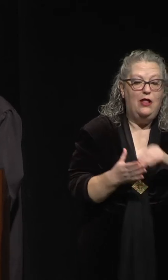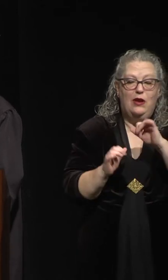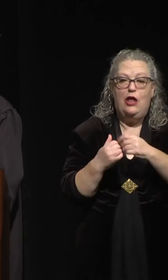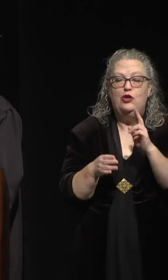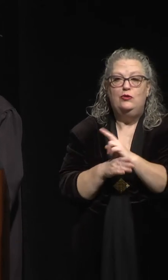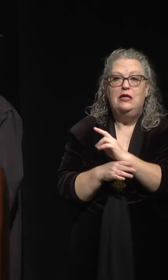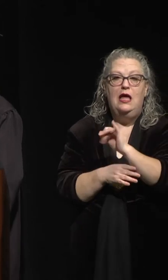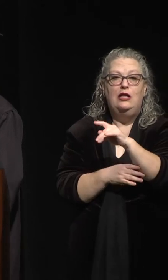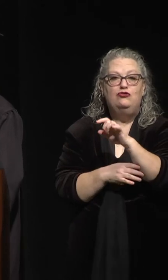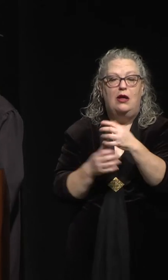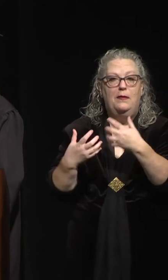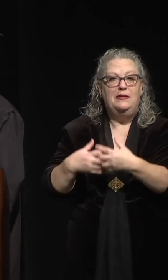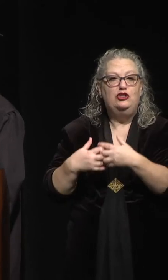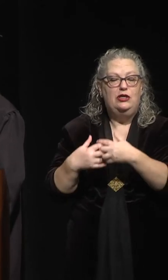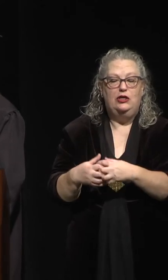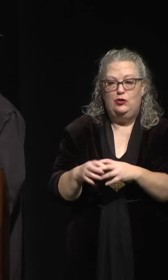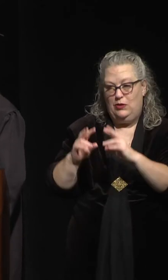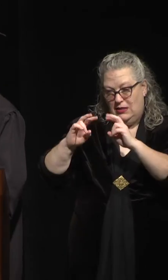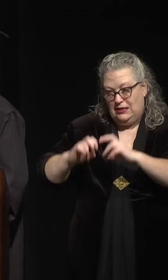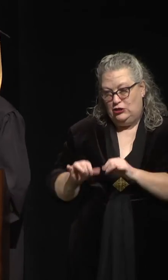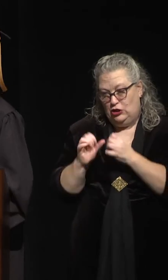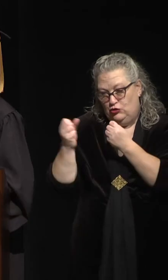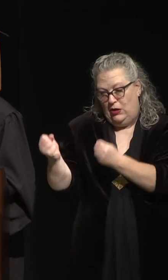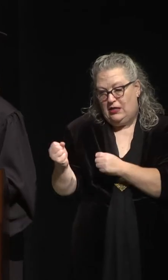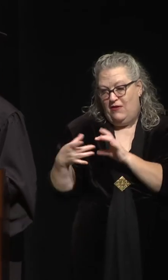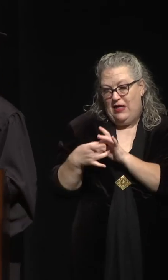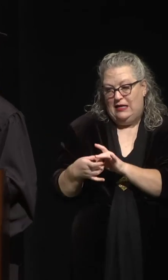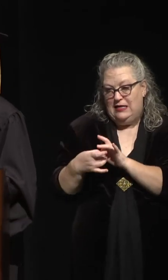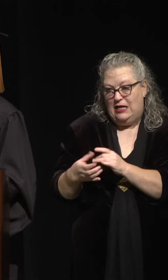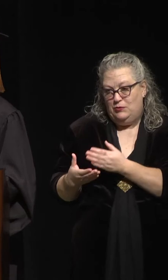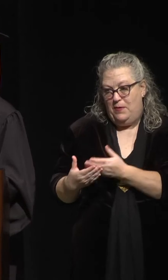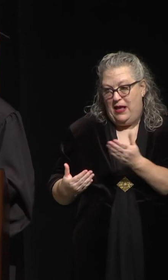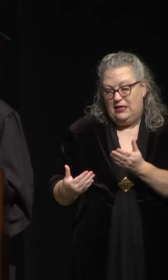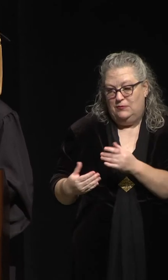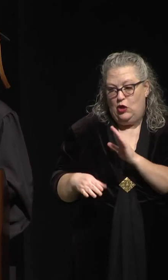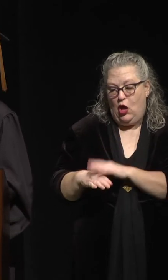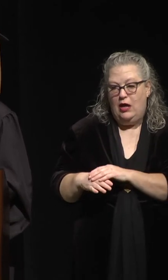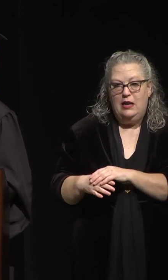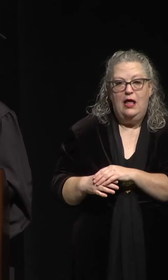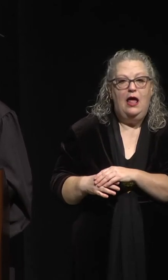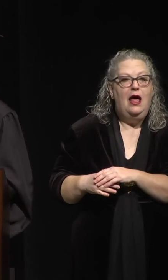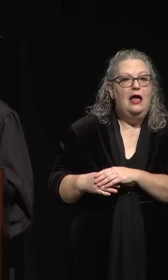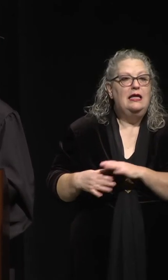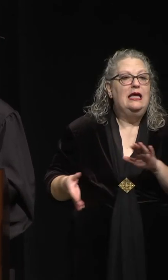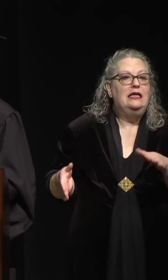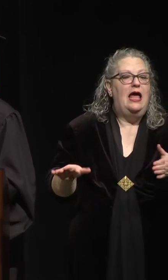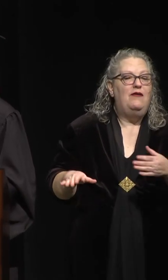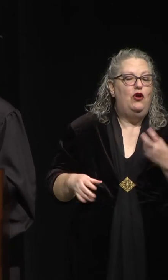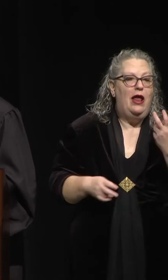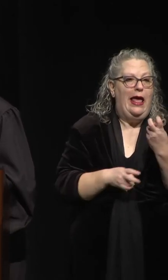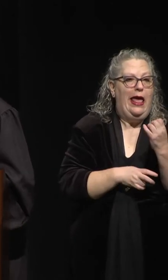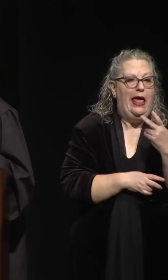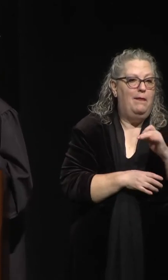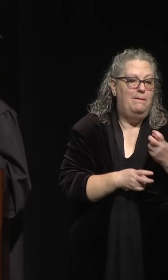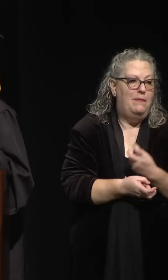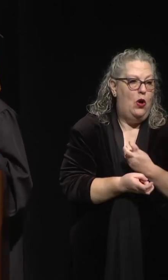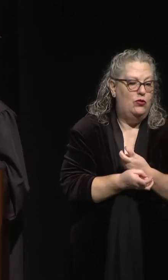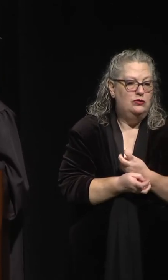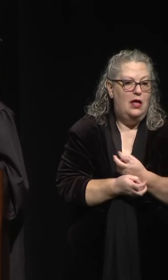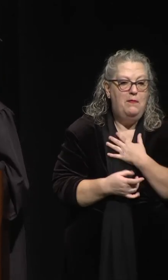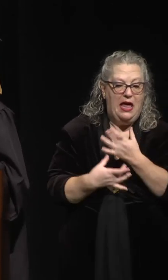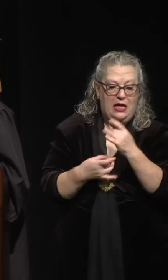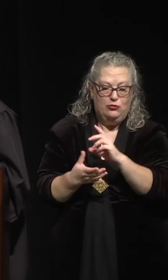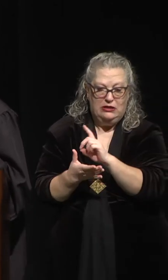Instron machine to assess the strength of attachment mechanisms on cadaver hip bones. My interest